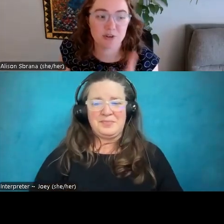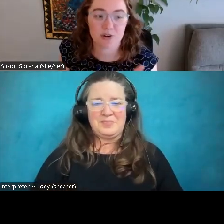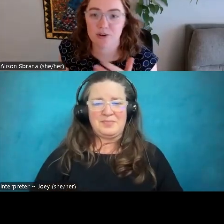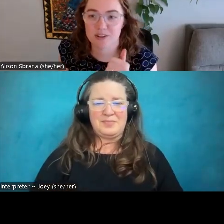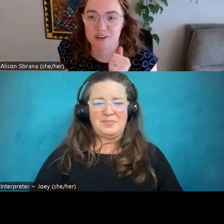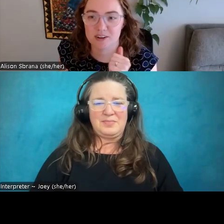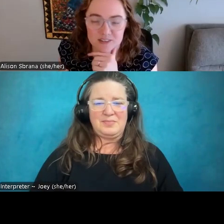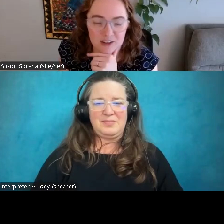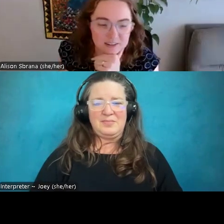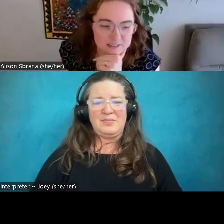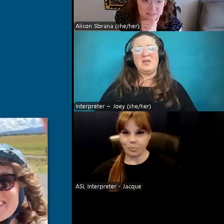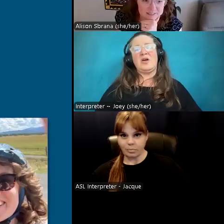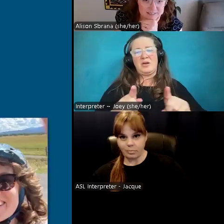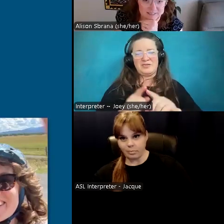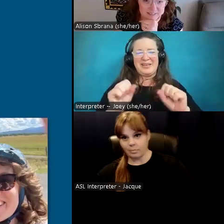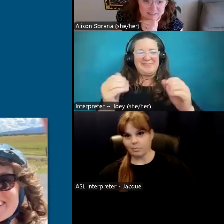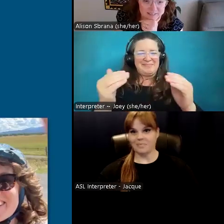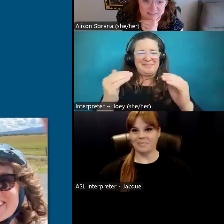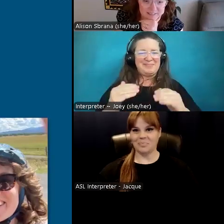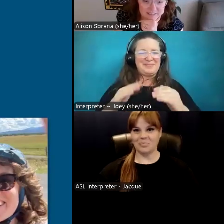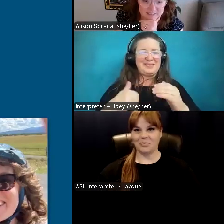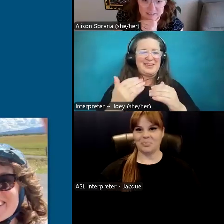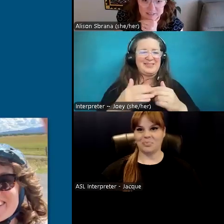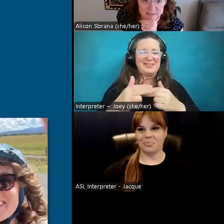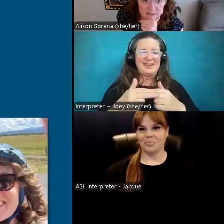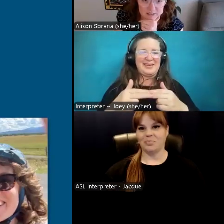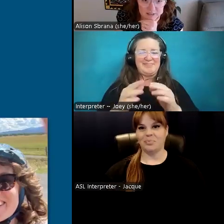Oh, and you can go to the next slide.